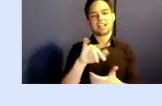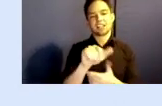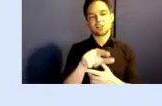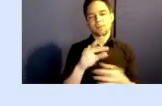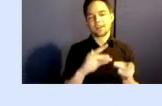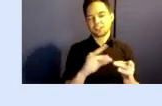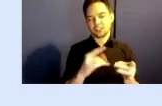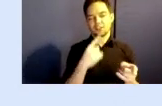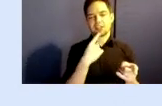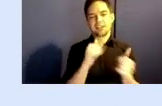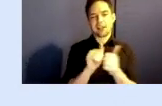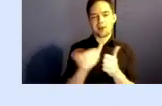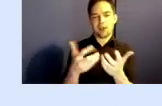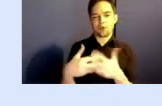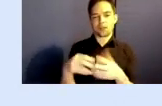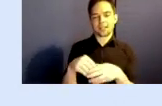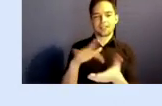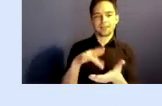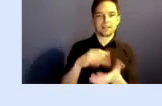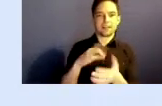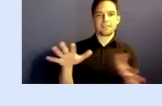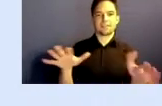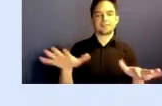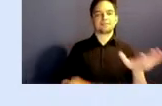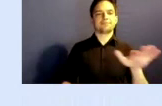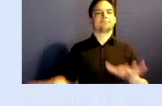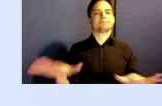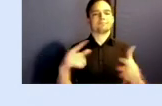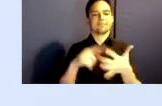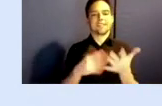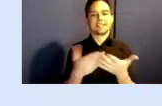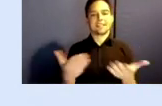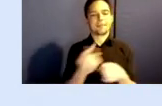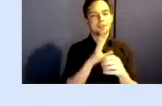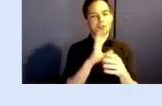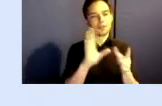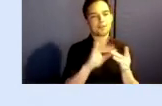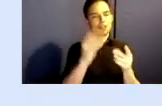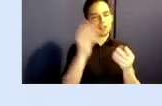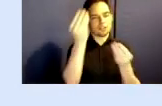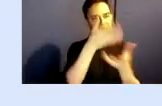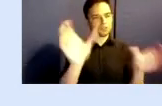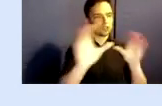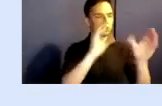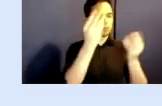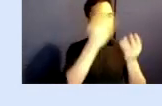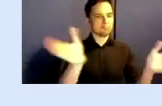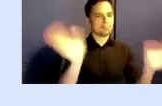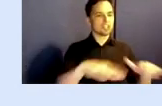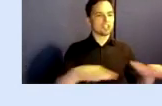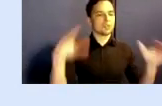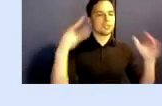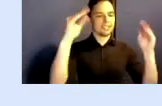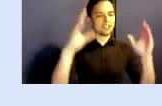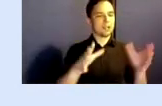how that would work in the midst of these things to make sure that messaging reaches children, teachers, and